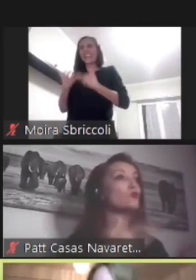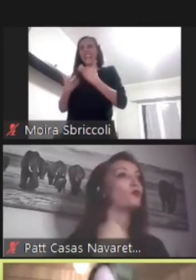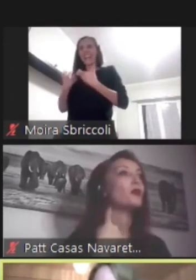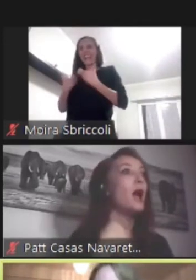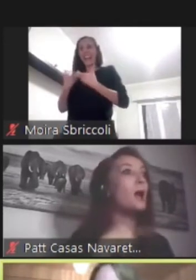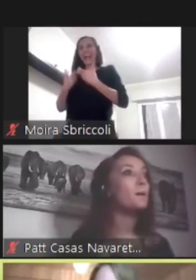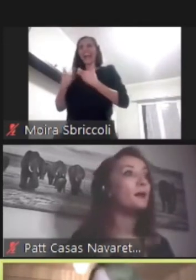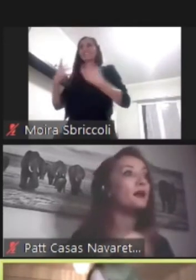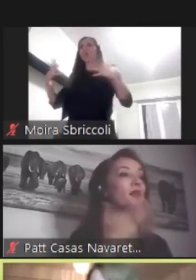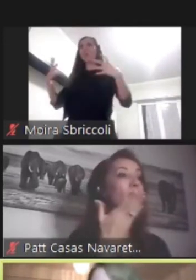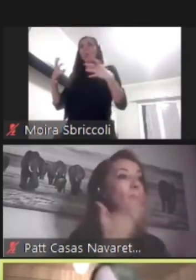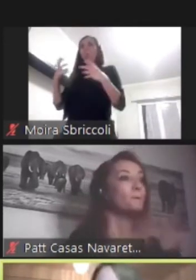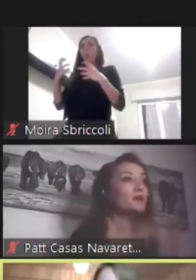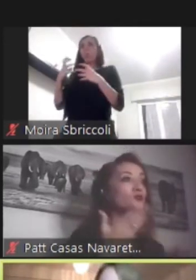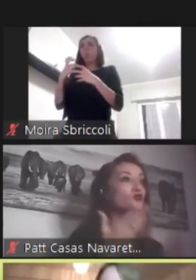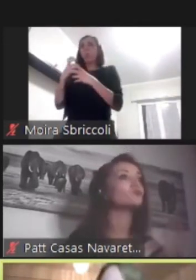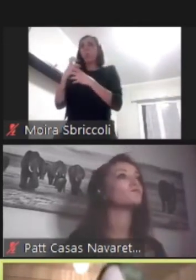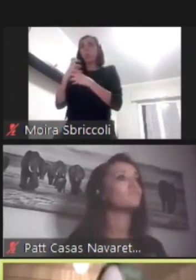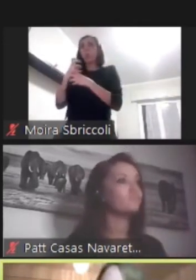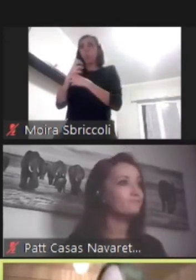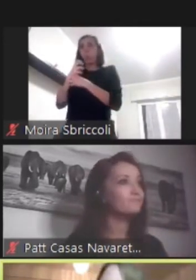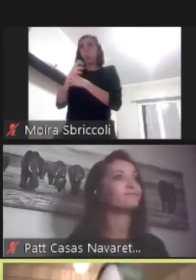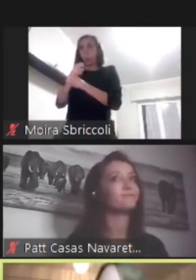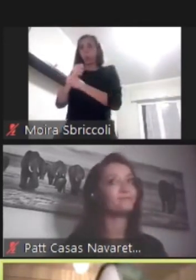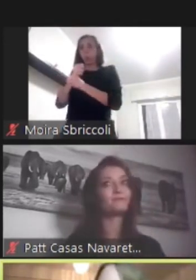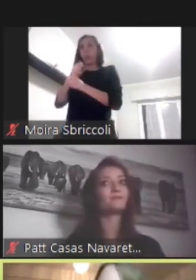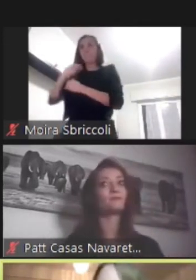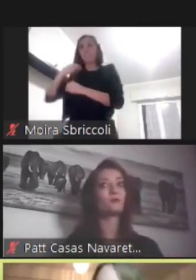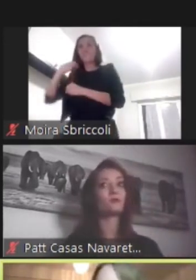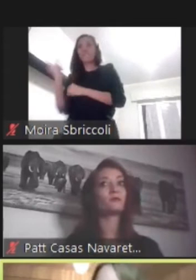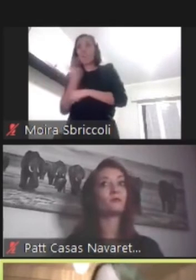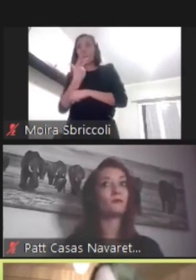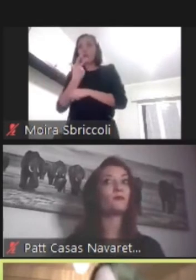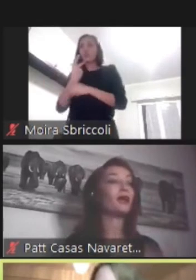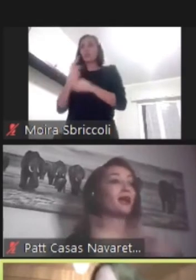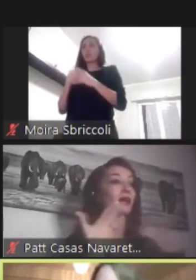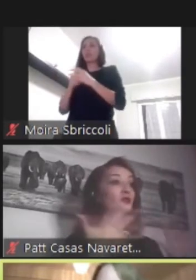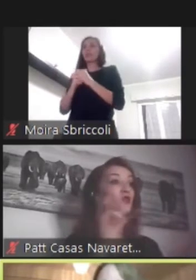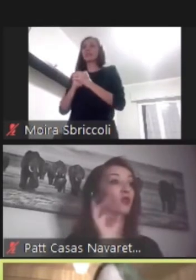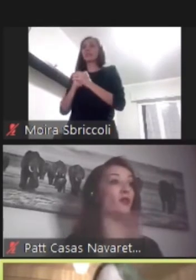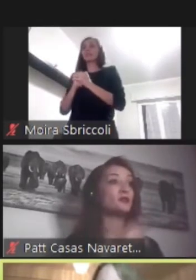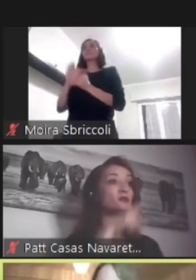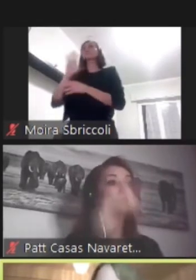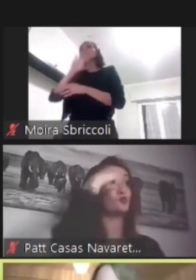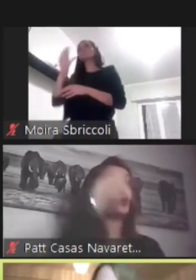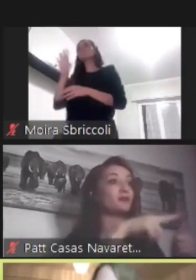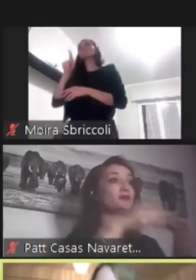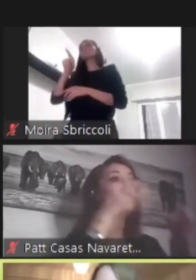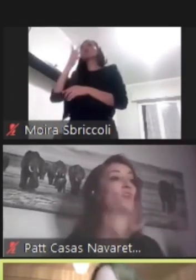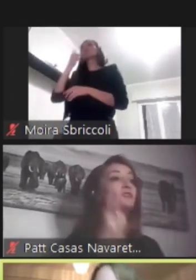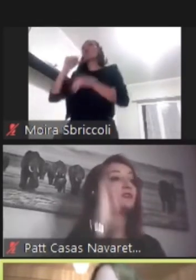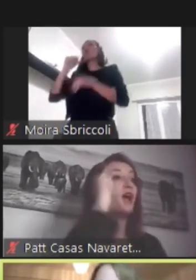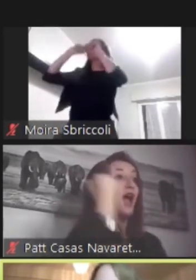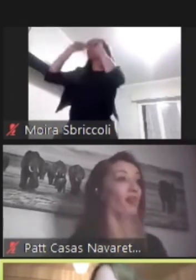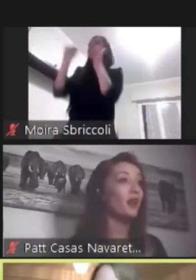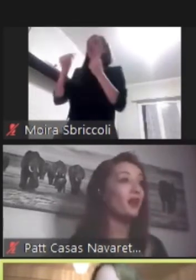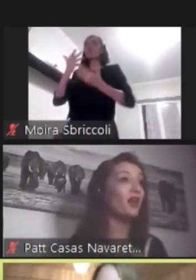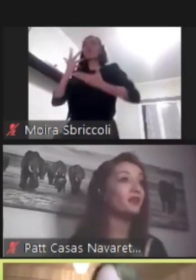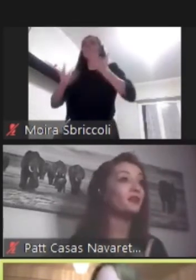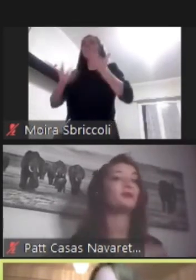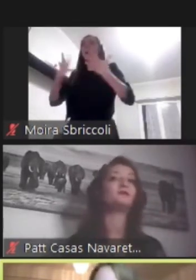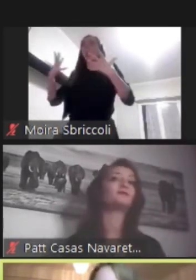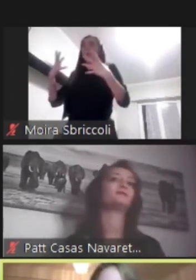losing weight and getting back into shape, then Elite can really help with managing your